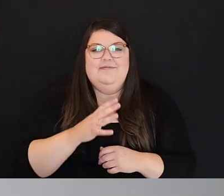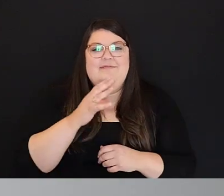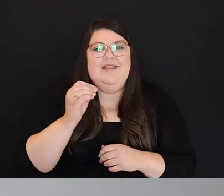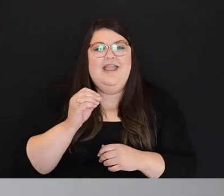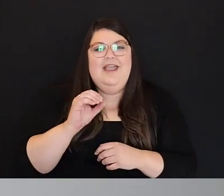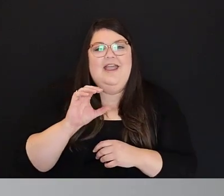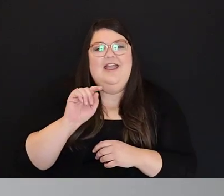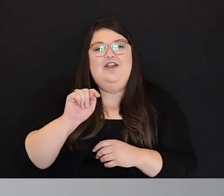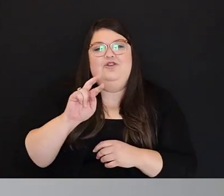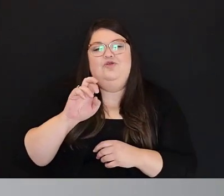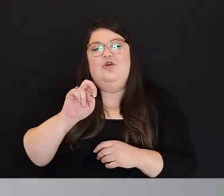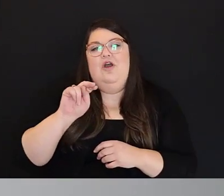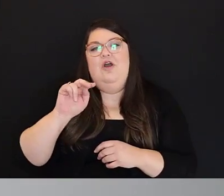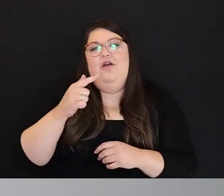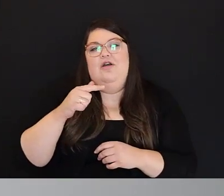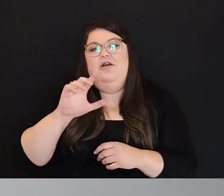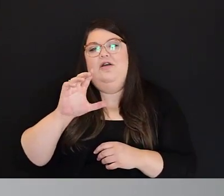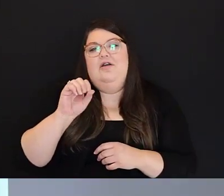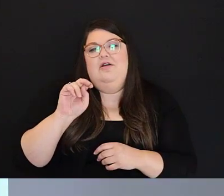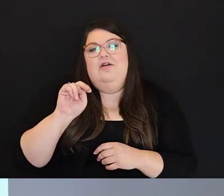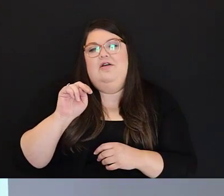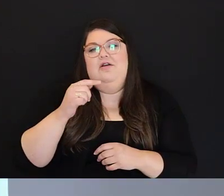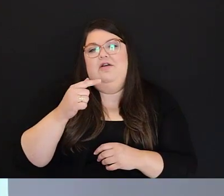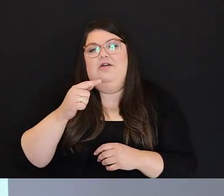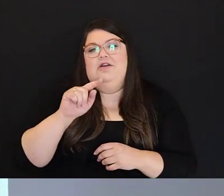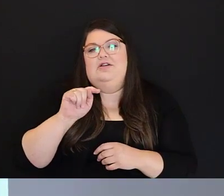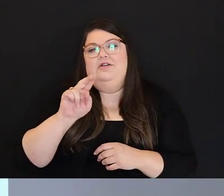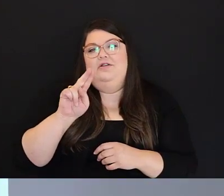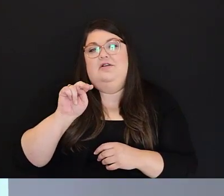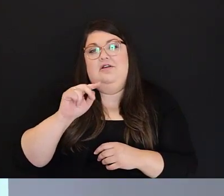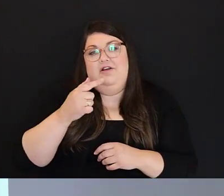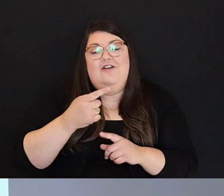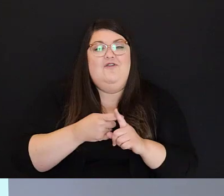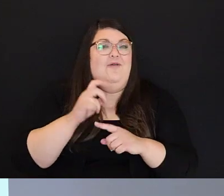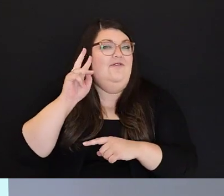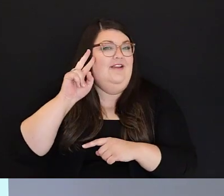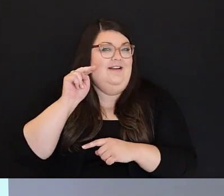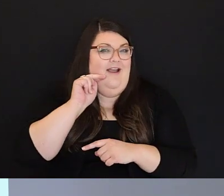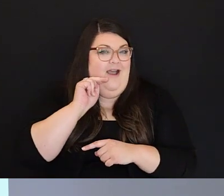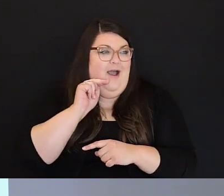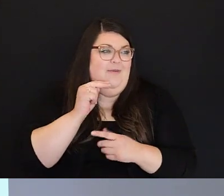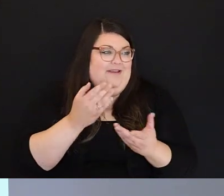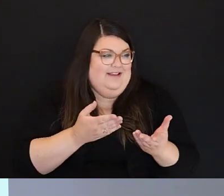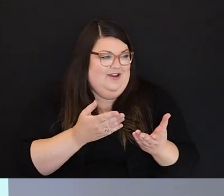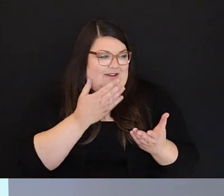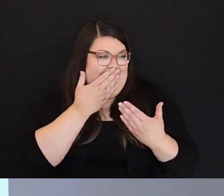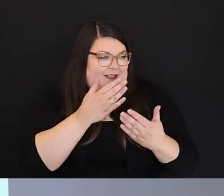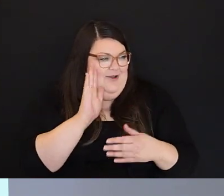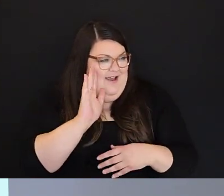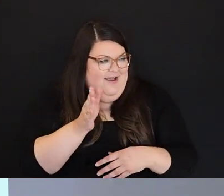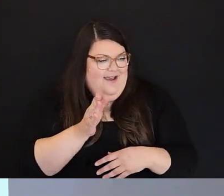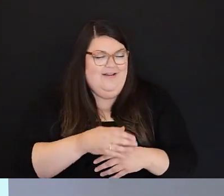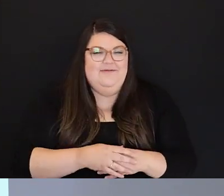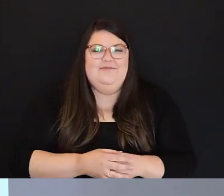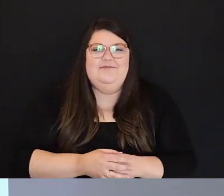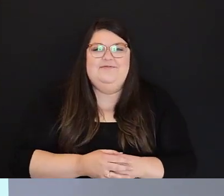And Trương Công Tùng, who is here with us from Vietnam. Hi, Tùng.